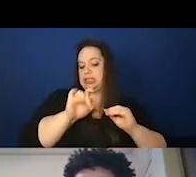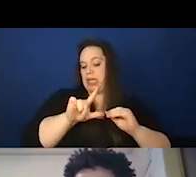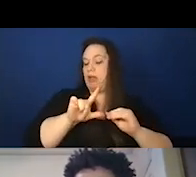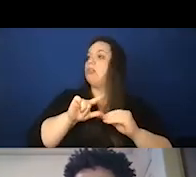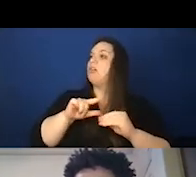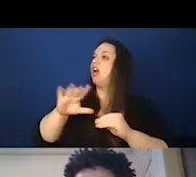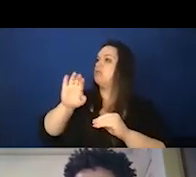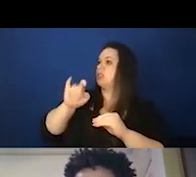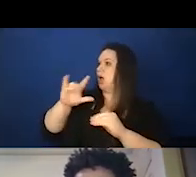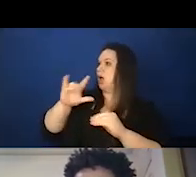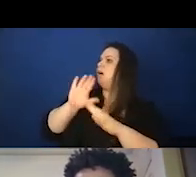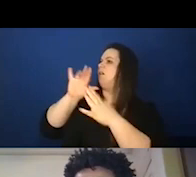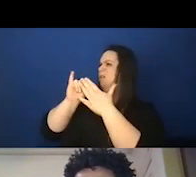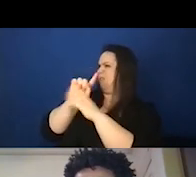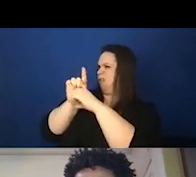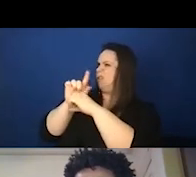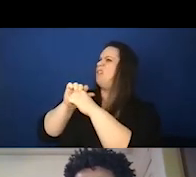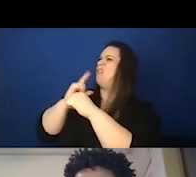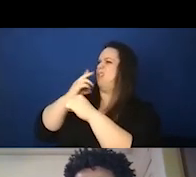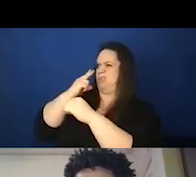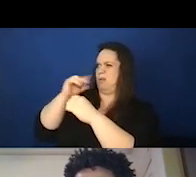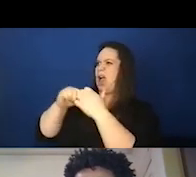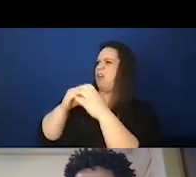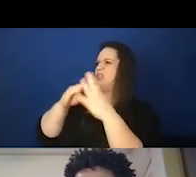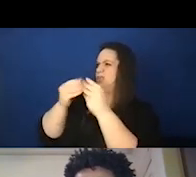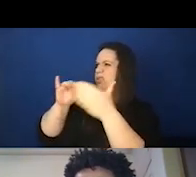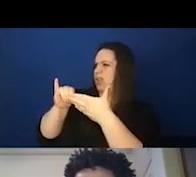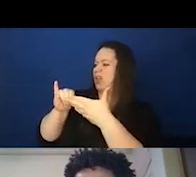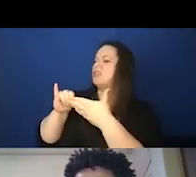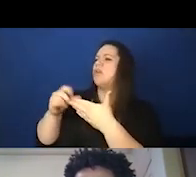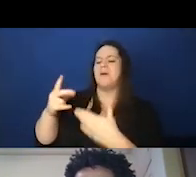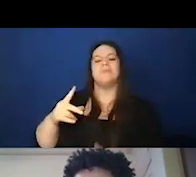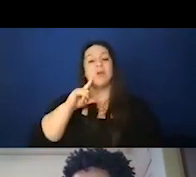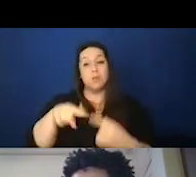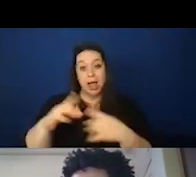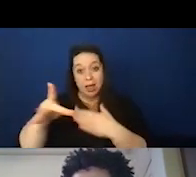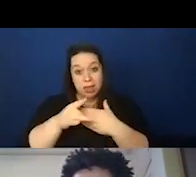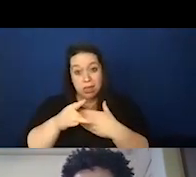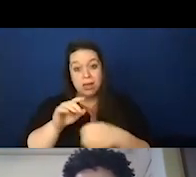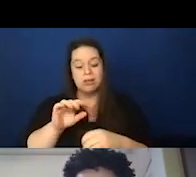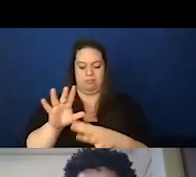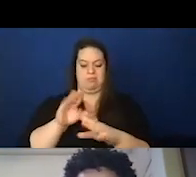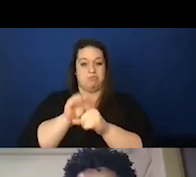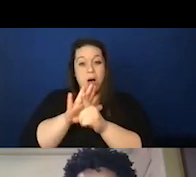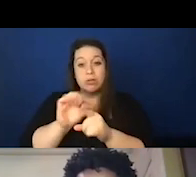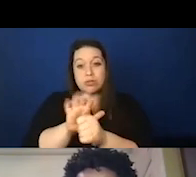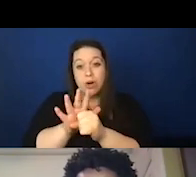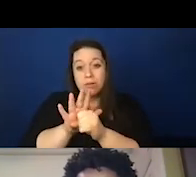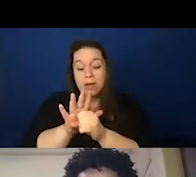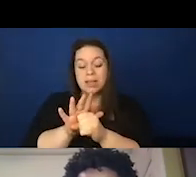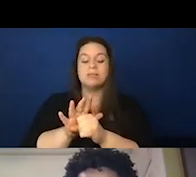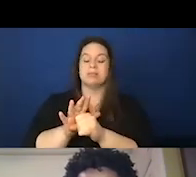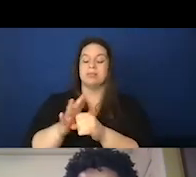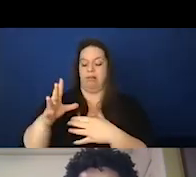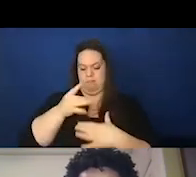The cells develop memory, the antibodies develop memory, say, oh yeah, we've seen this before. And then what that means that if you get exposed to